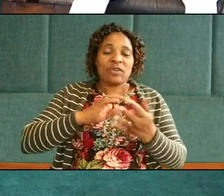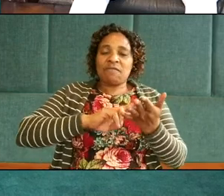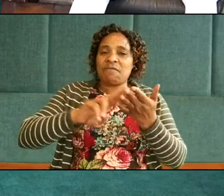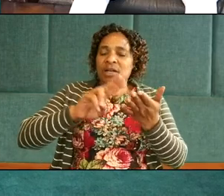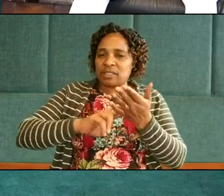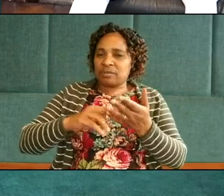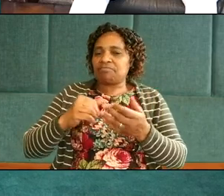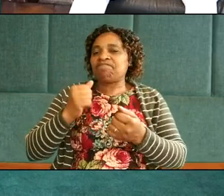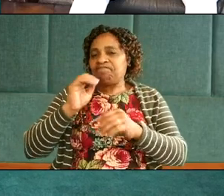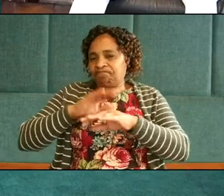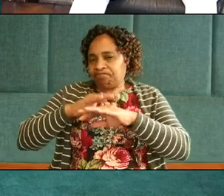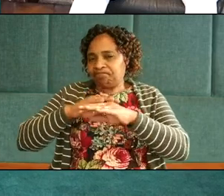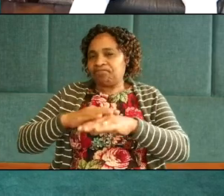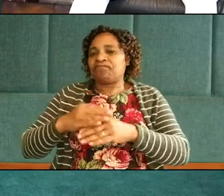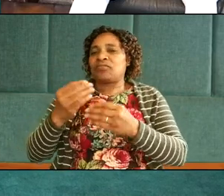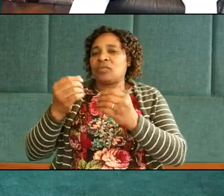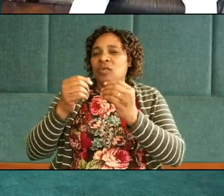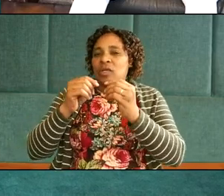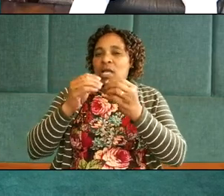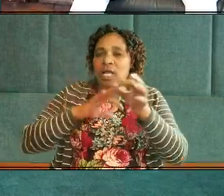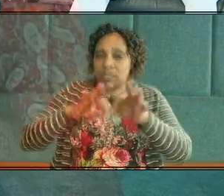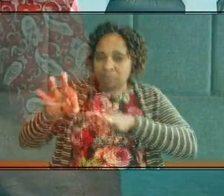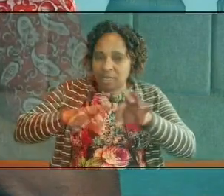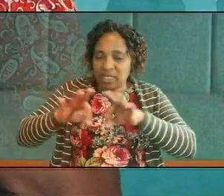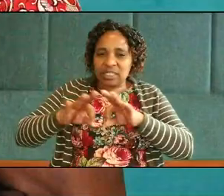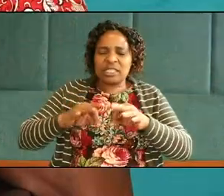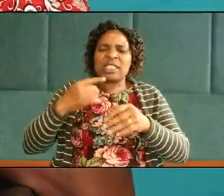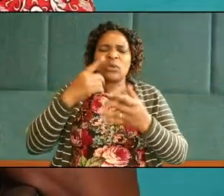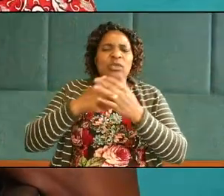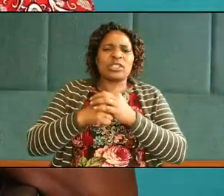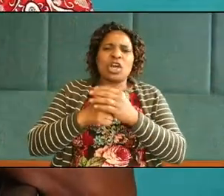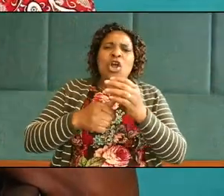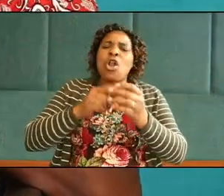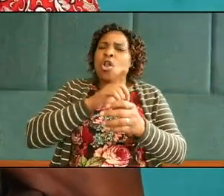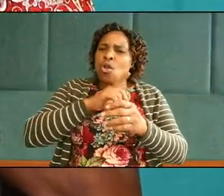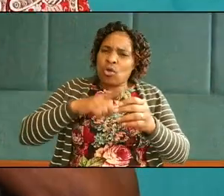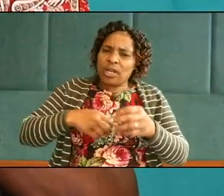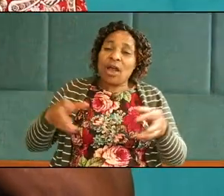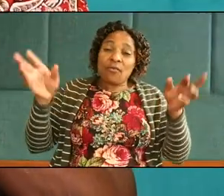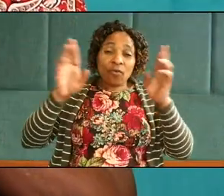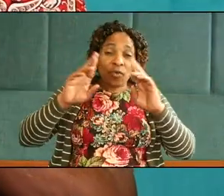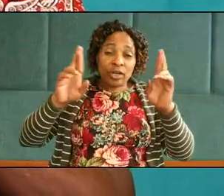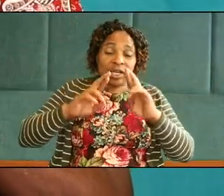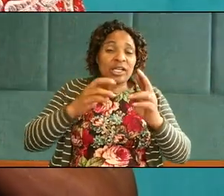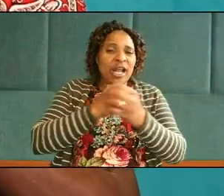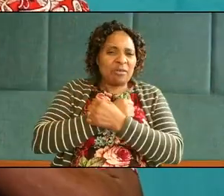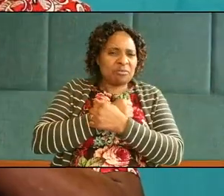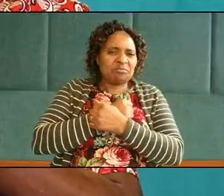on it. What I think that it's saying, you know, God already has enough money. You know, He's saying,